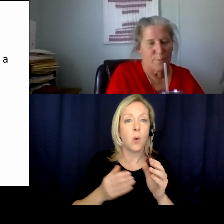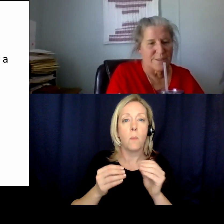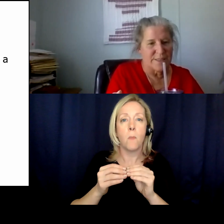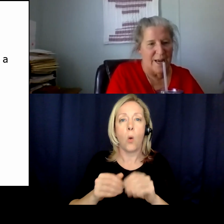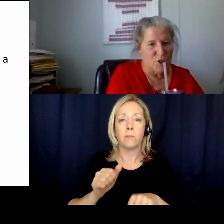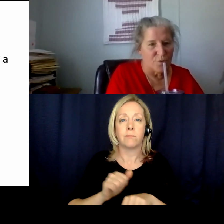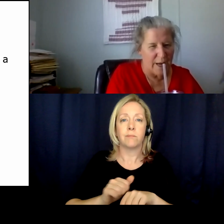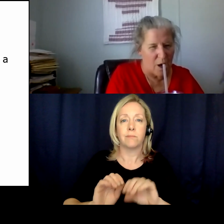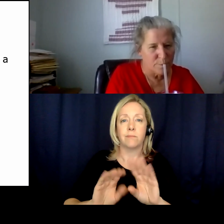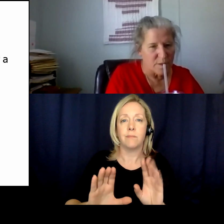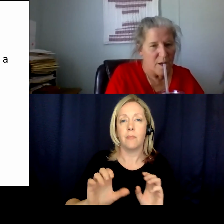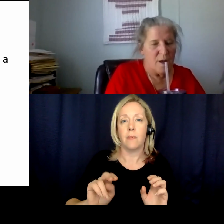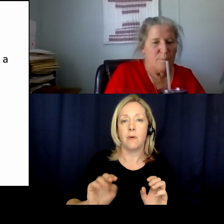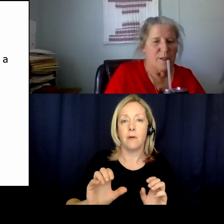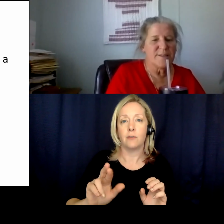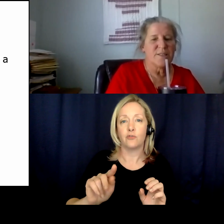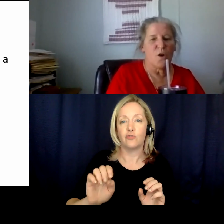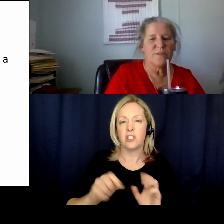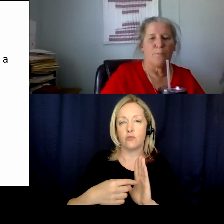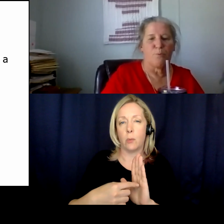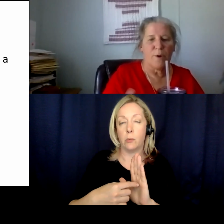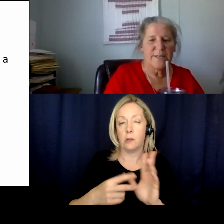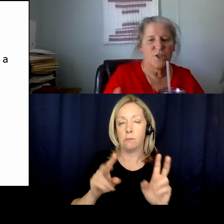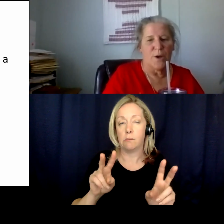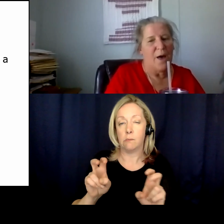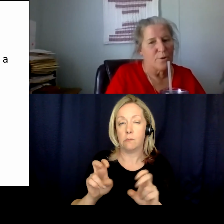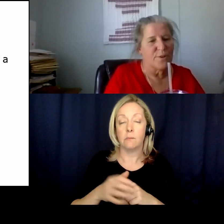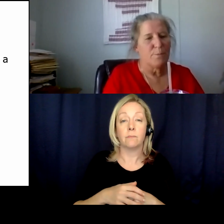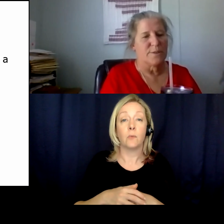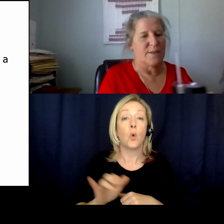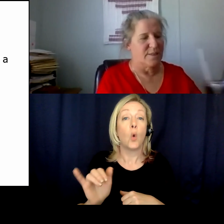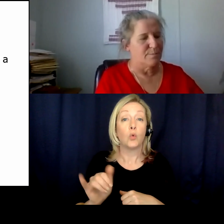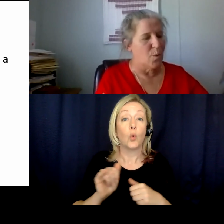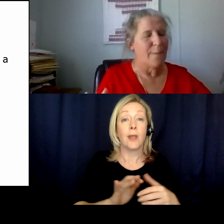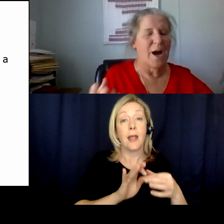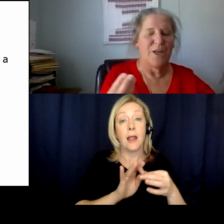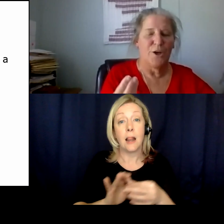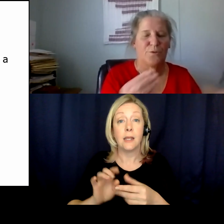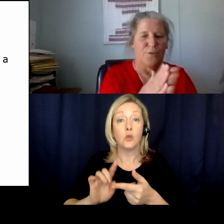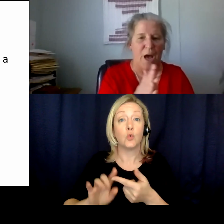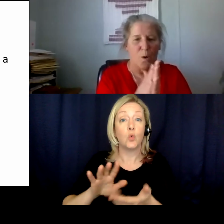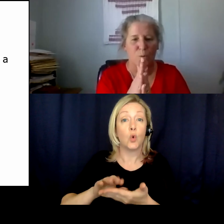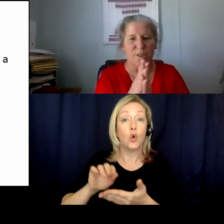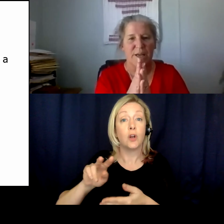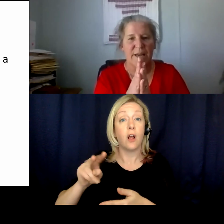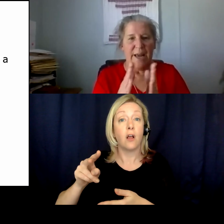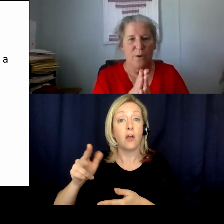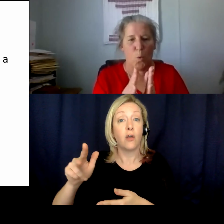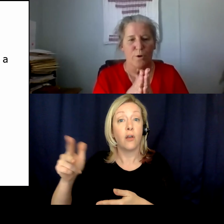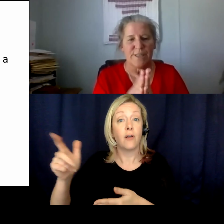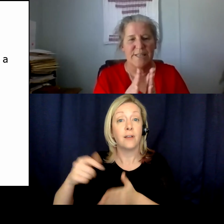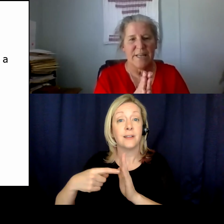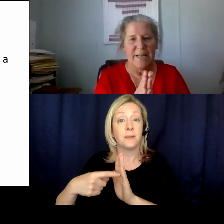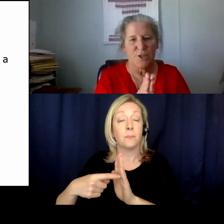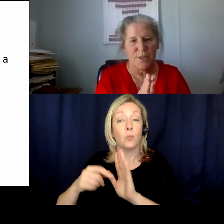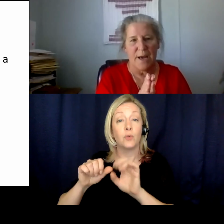concrete representation that helps. Plus, they serve as a bridge to other symbol systems. So I might use those in